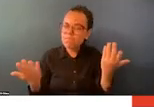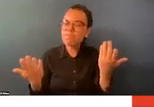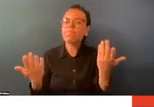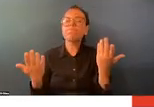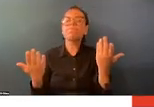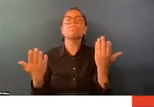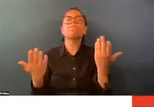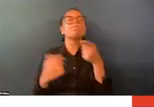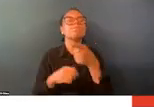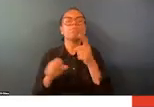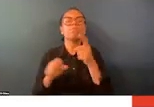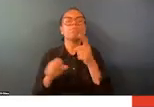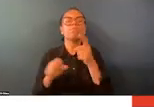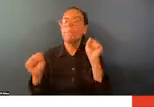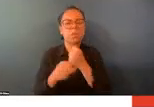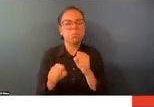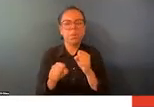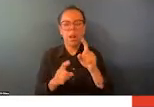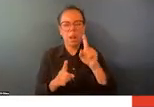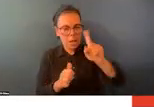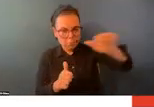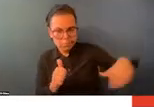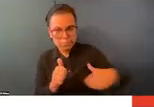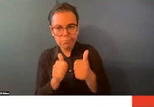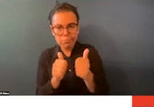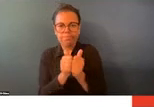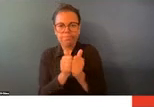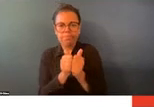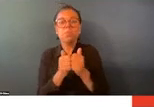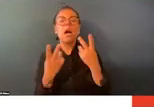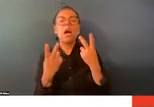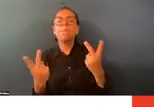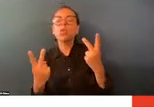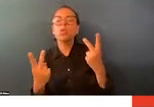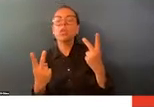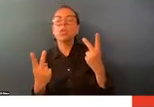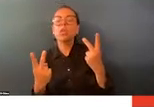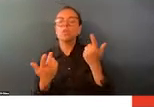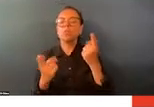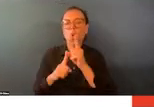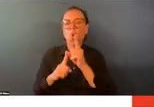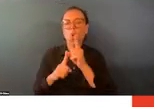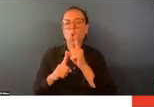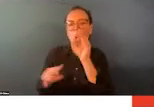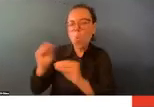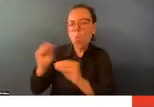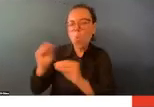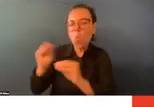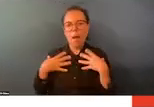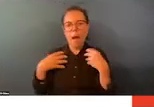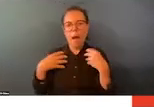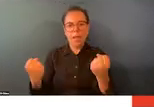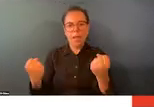HMHB is partnering with religious leaders to improve maternal and child health, who in